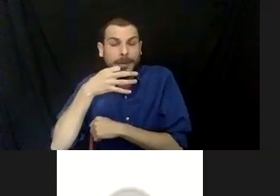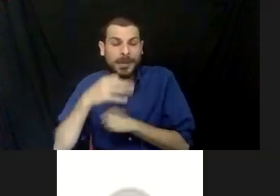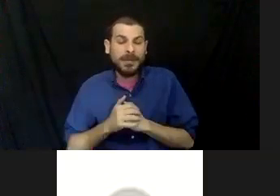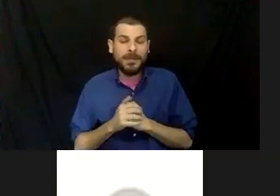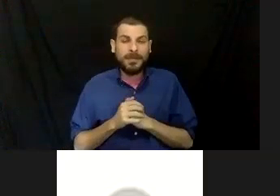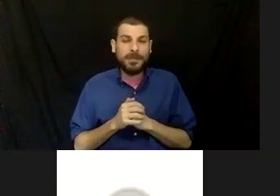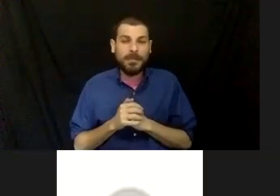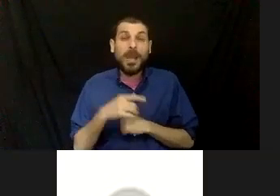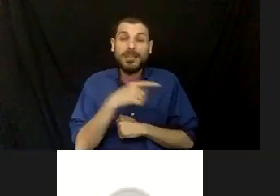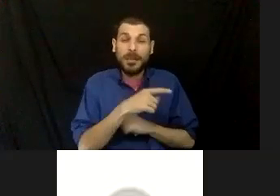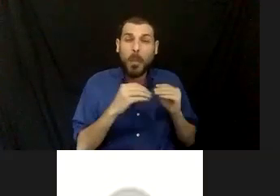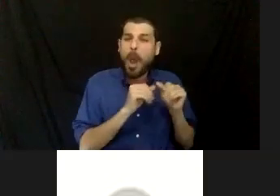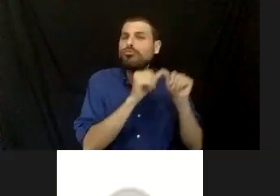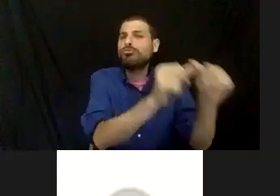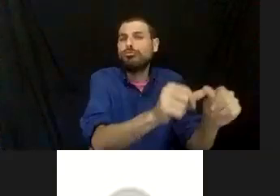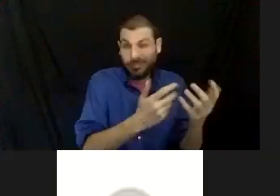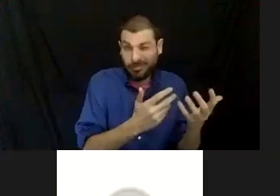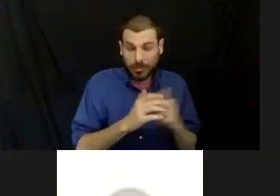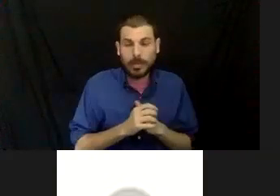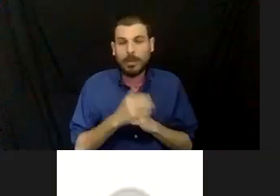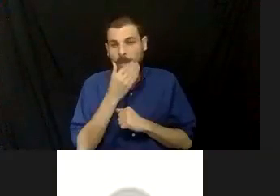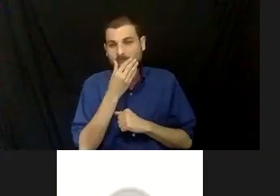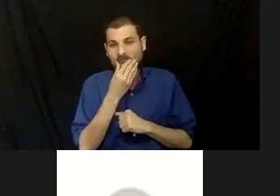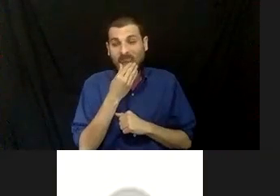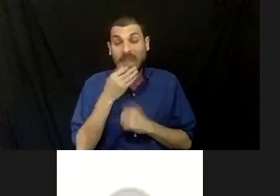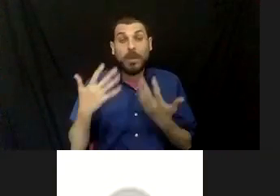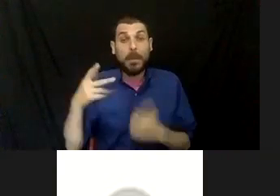Another benefit, in addition to PUA,